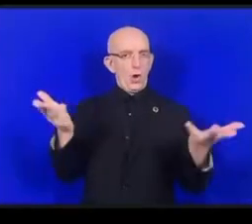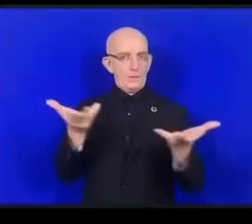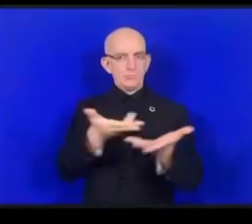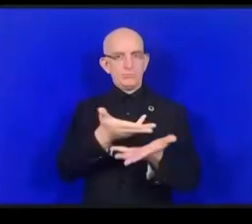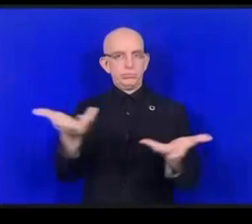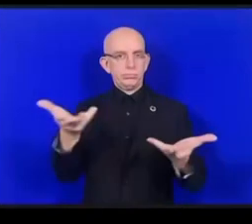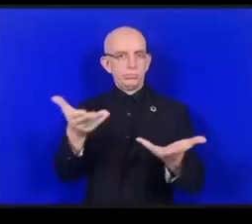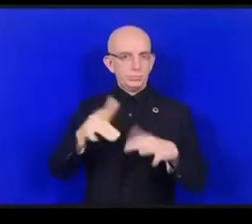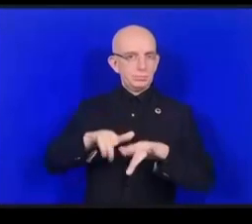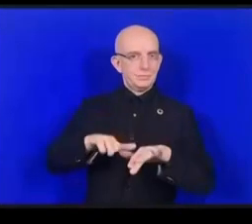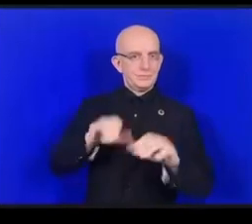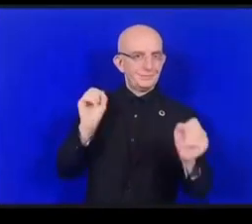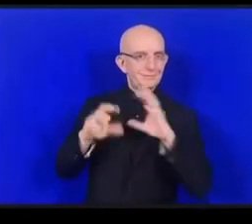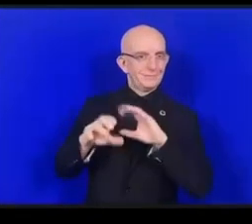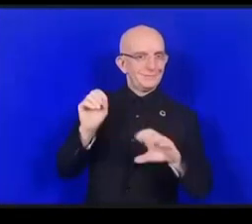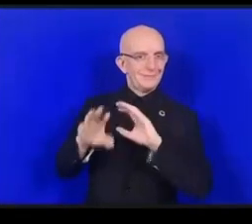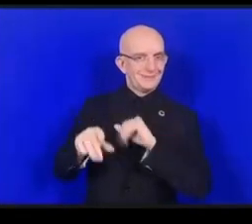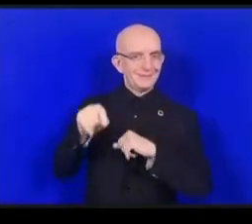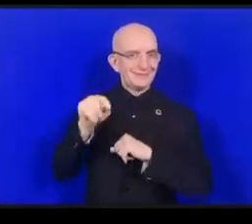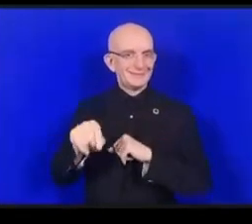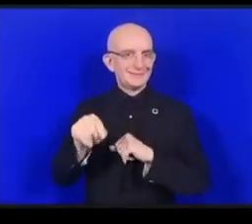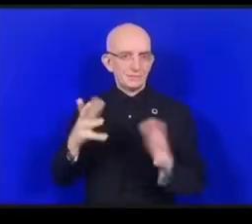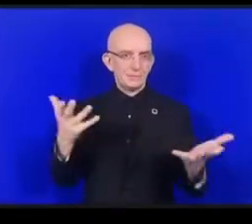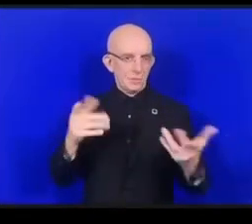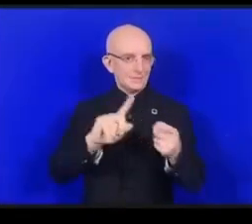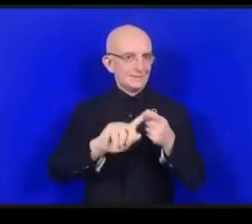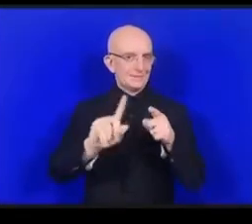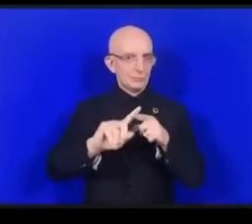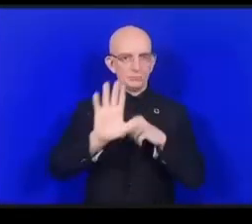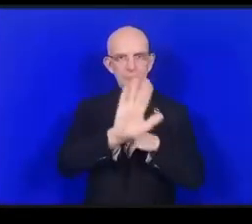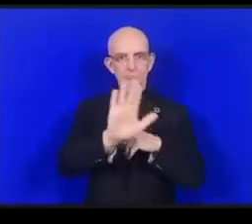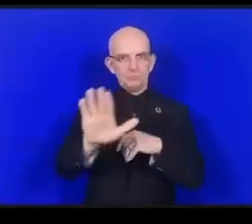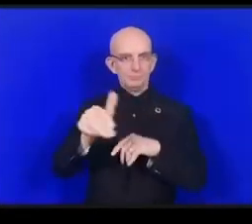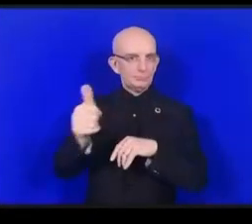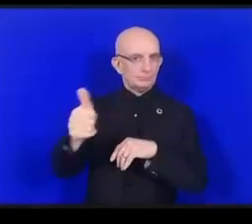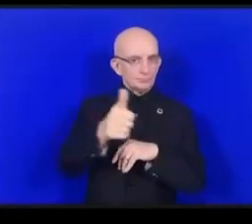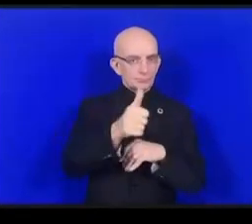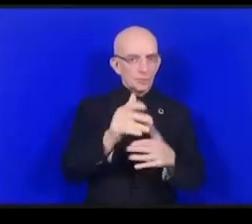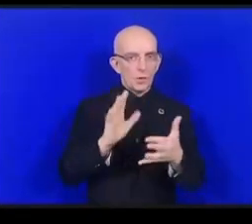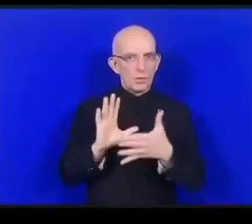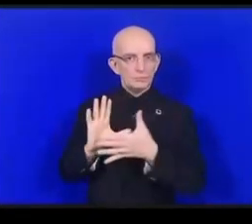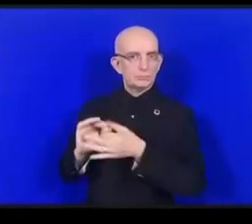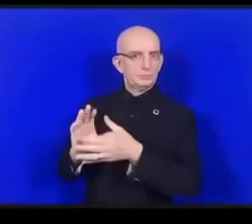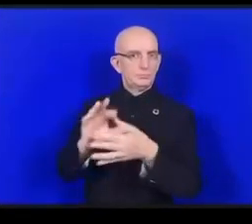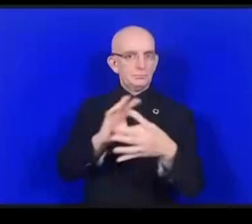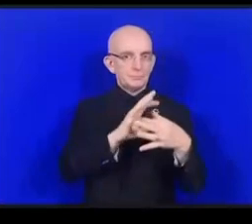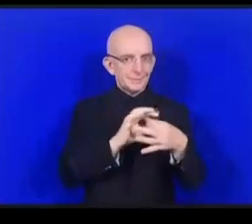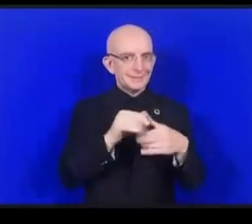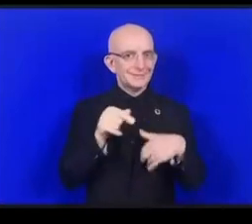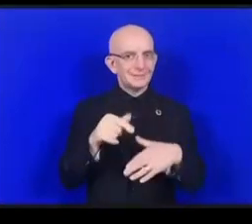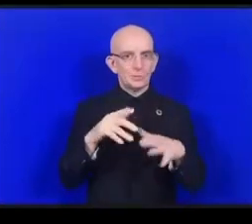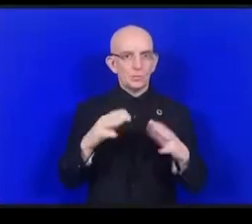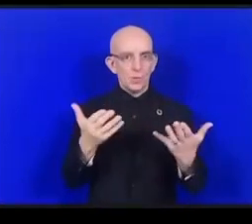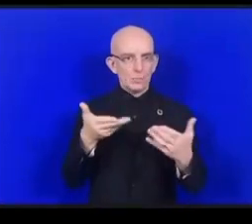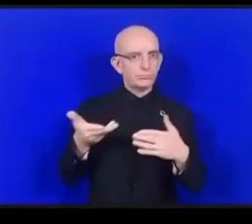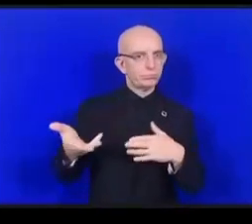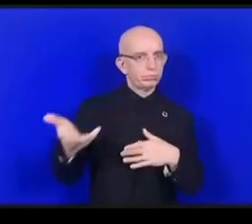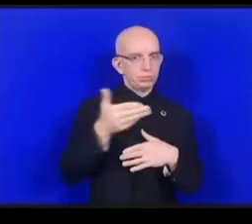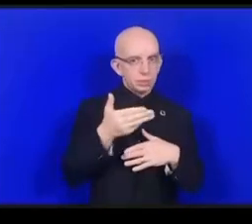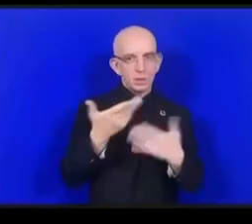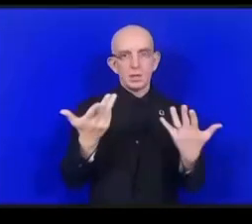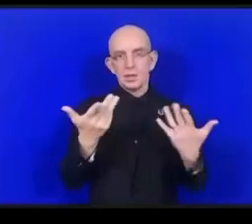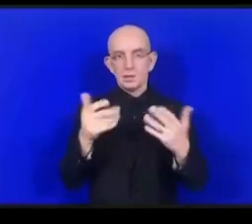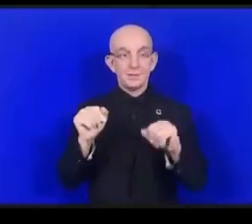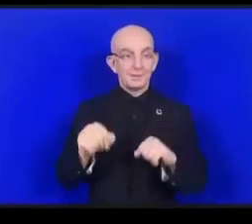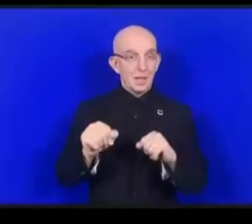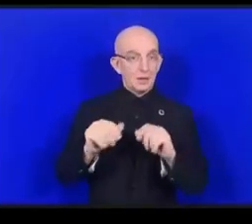or you know, your standard internet connection. But otherwise, you have LoRaWAN, you have lots of other standards taking place, and